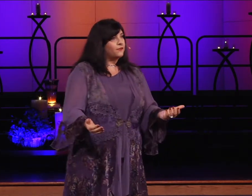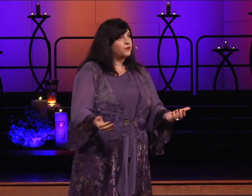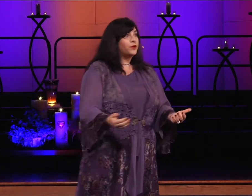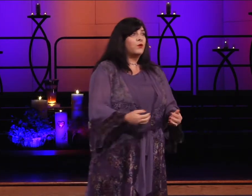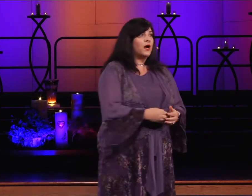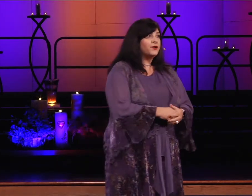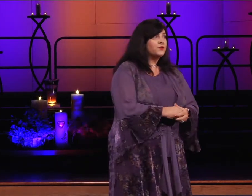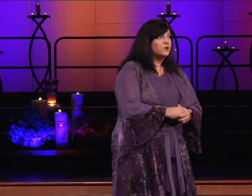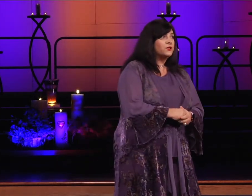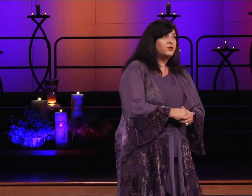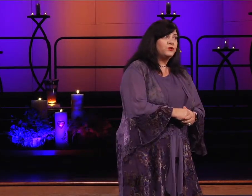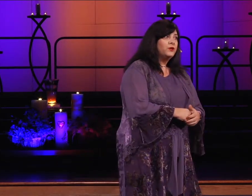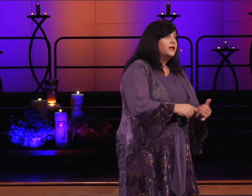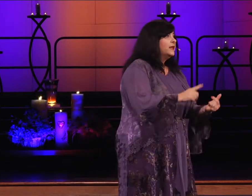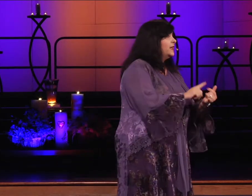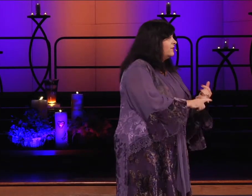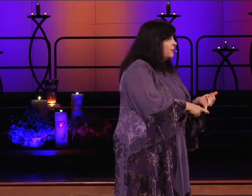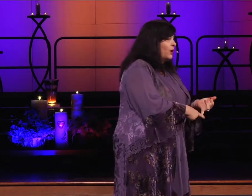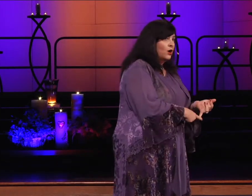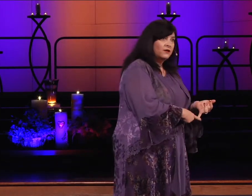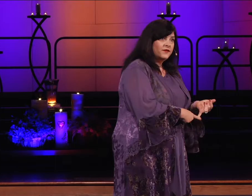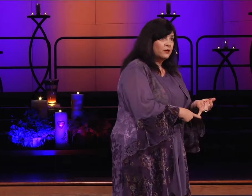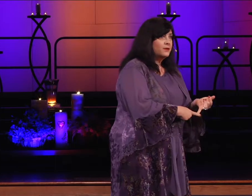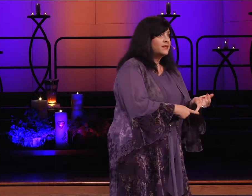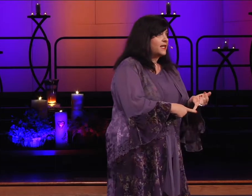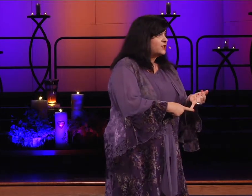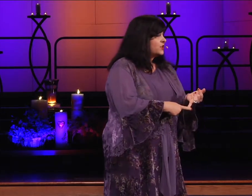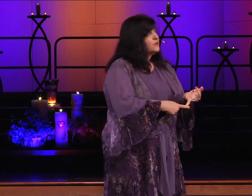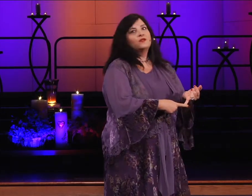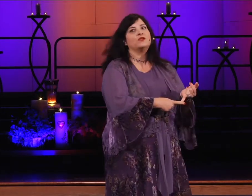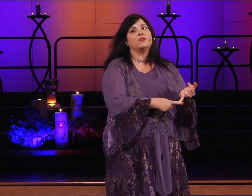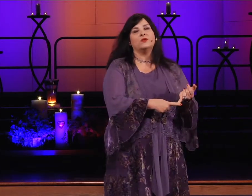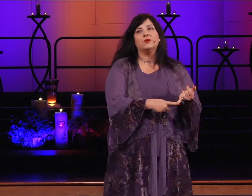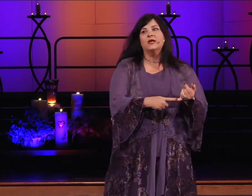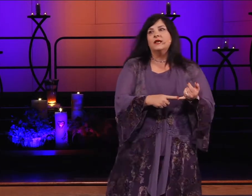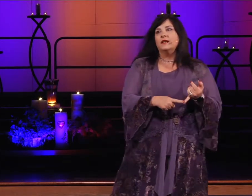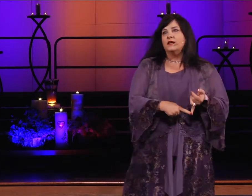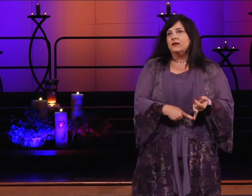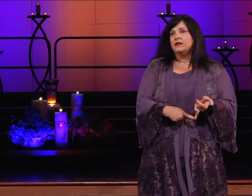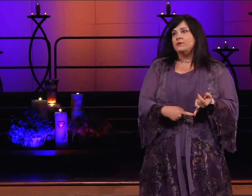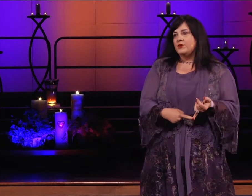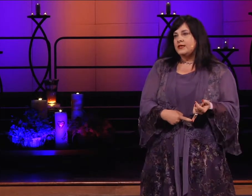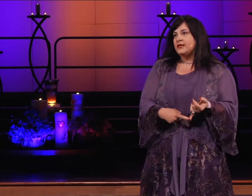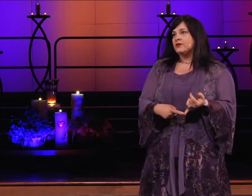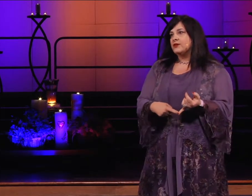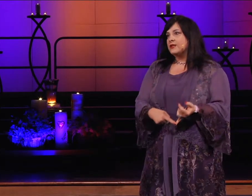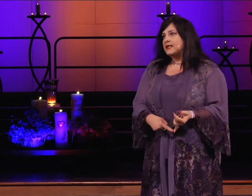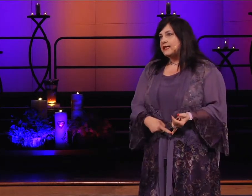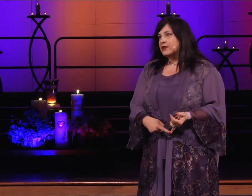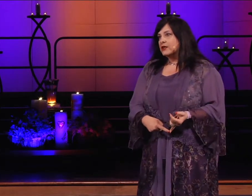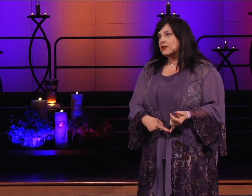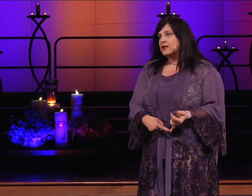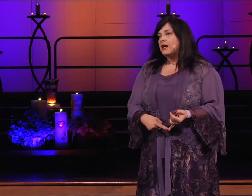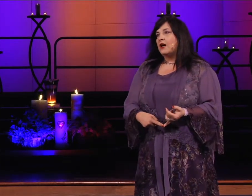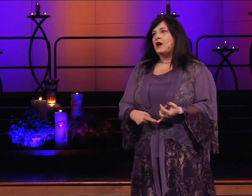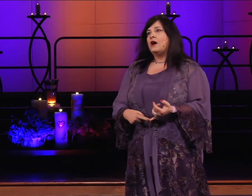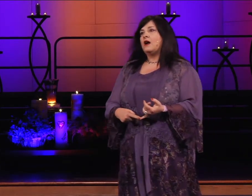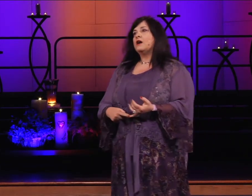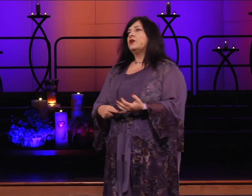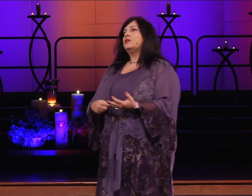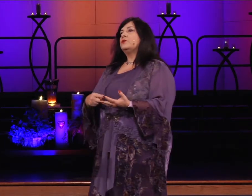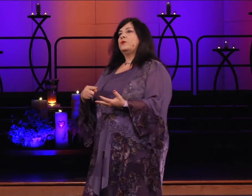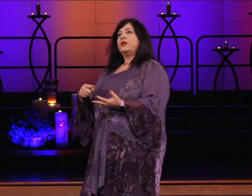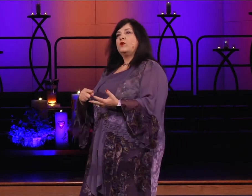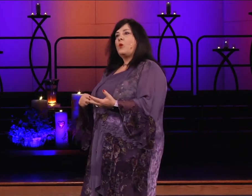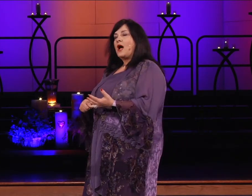cult often requires one to give up all of their possessions to the community or to the leader.